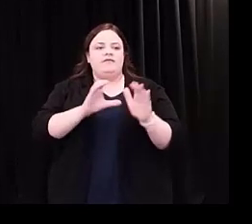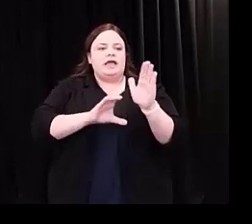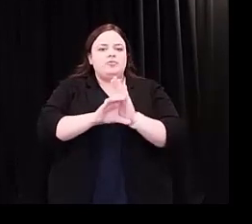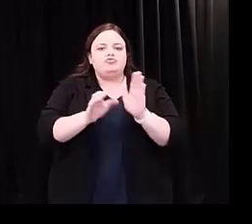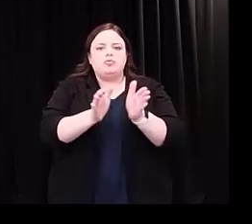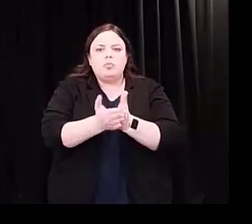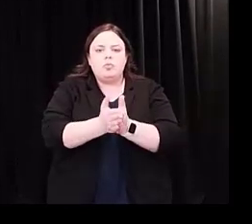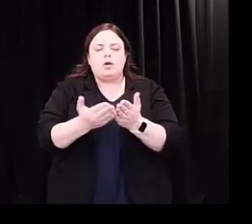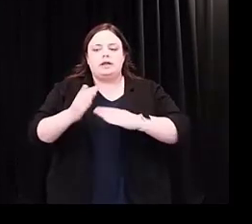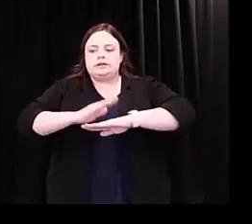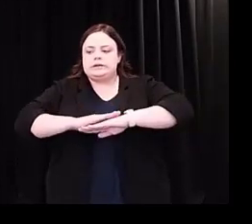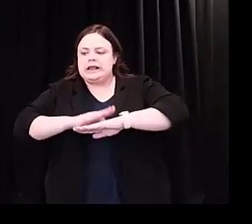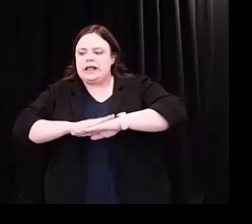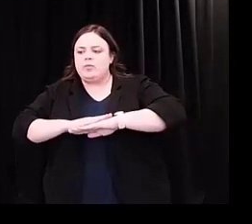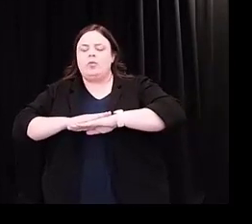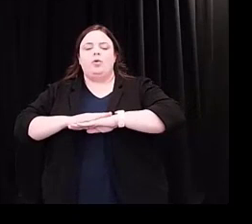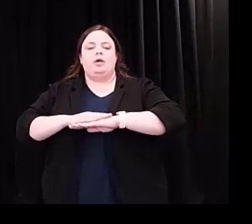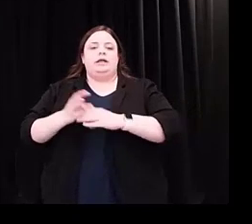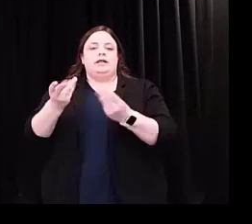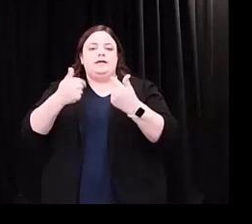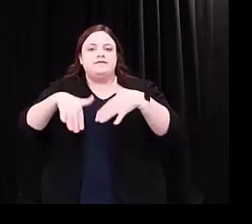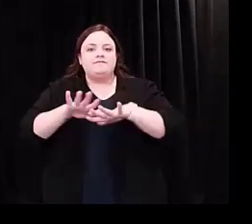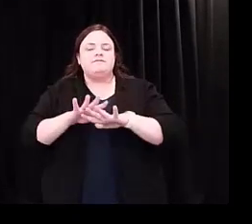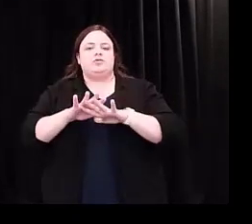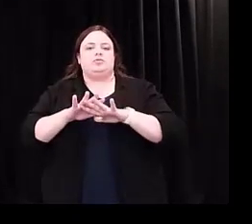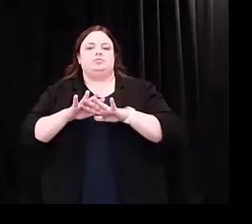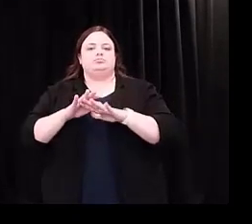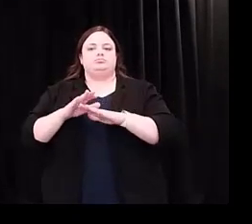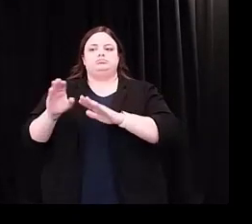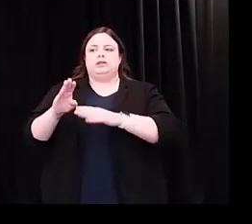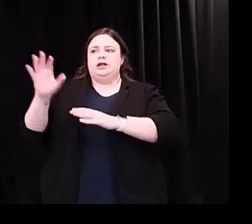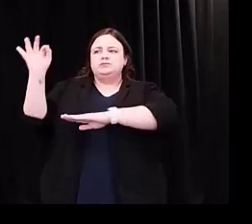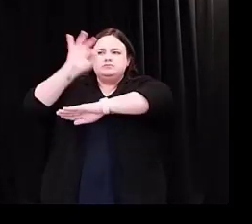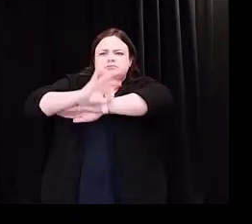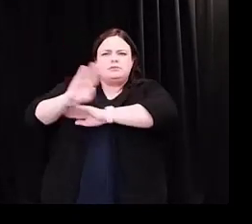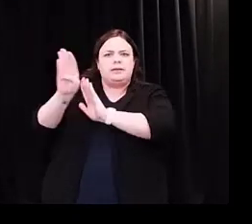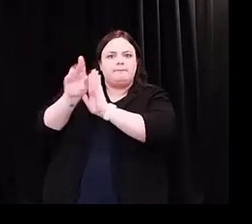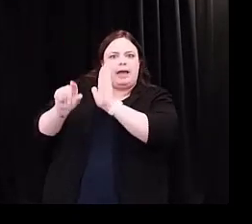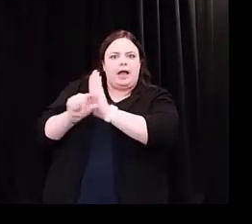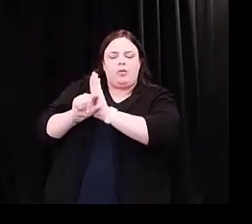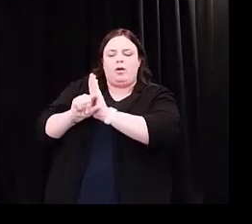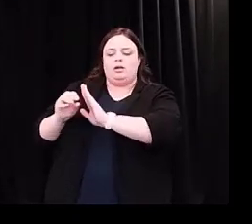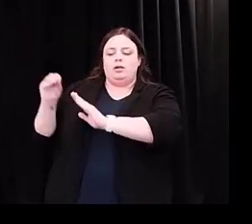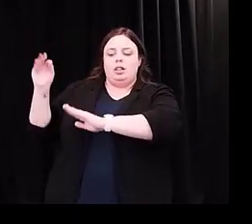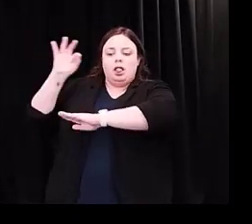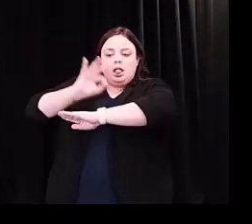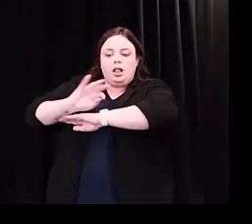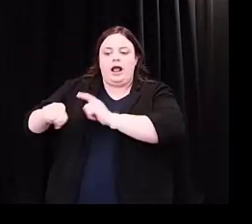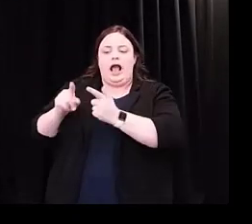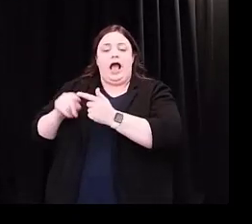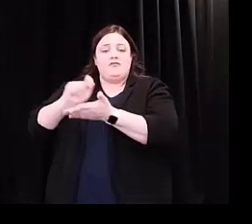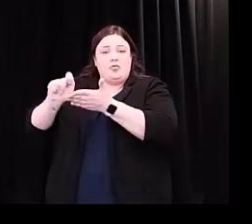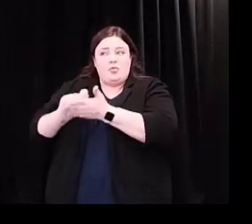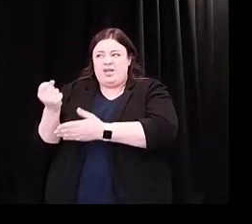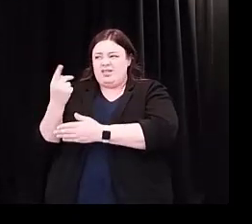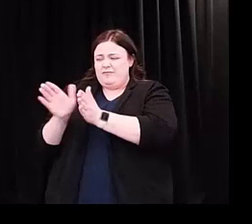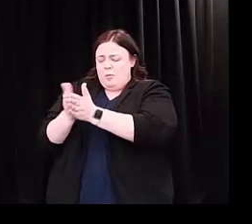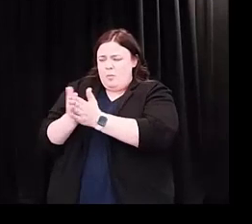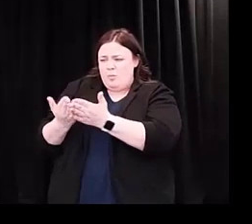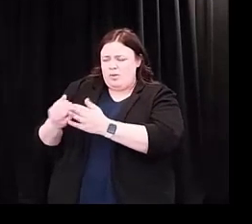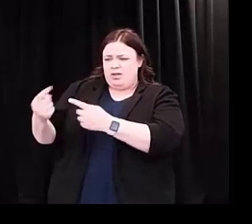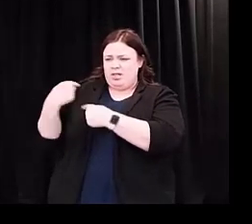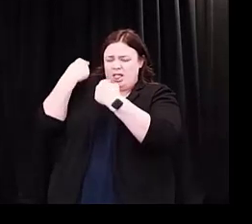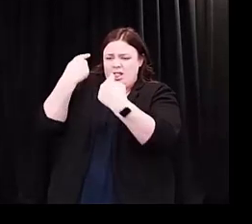and a field with a sunset in the background. And the quote on the screen says, I have written 11 books, but each time I